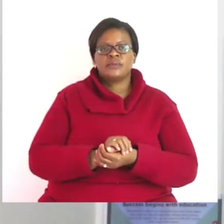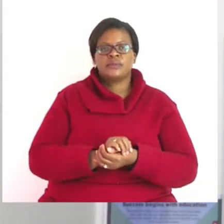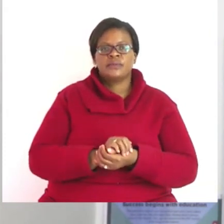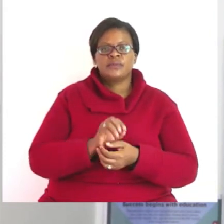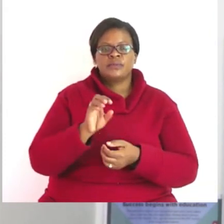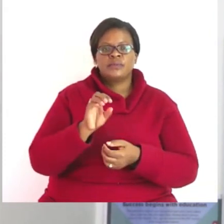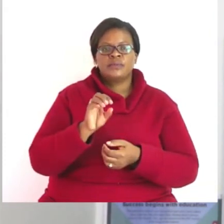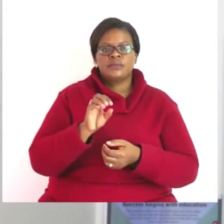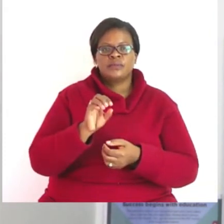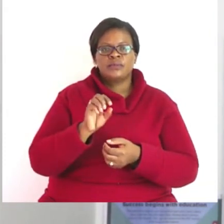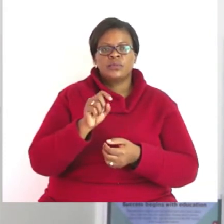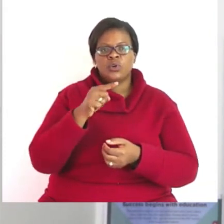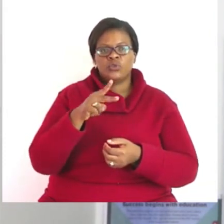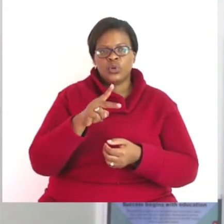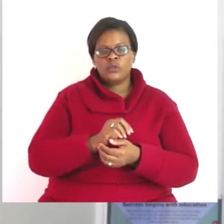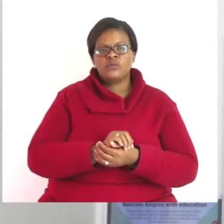of 12